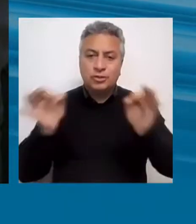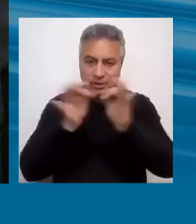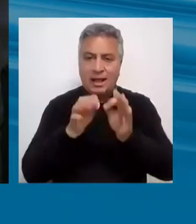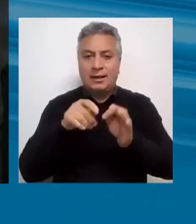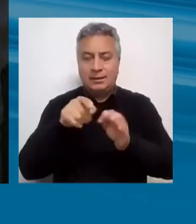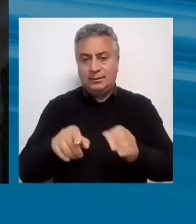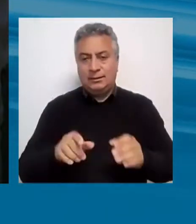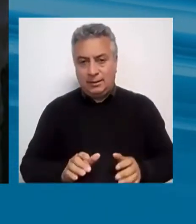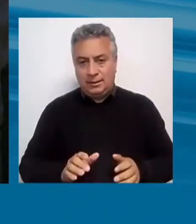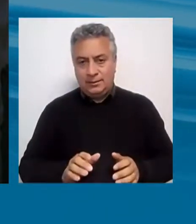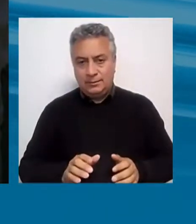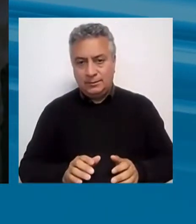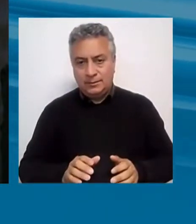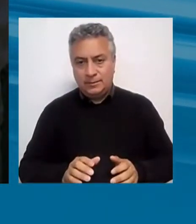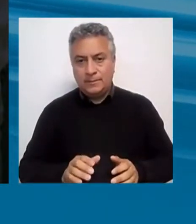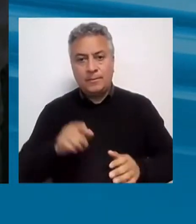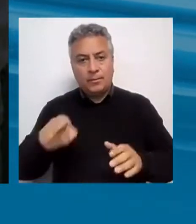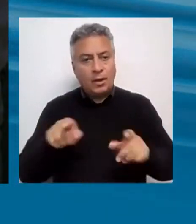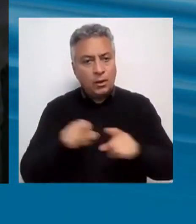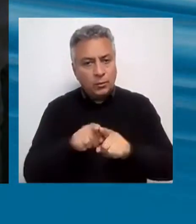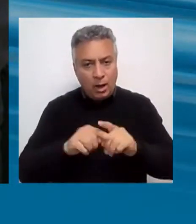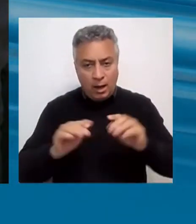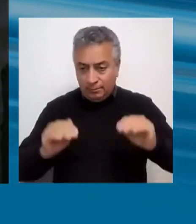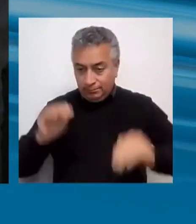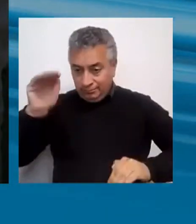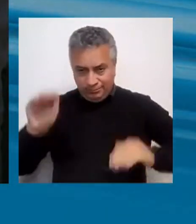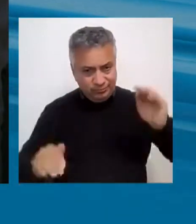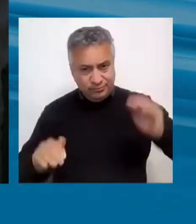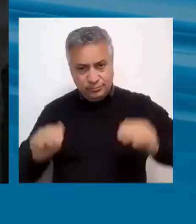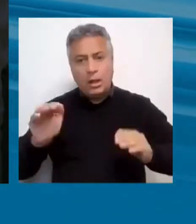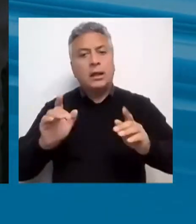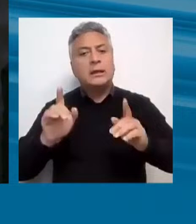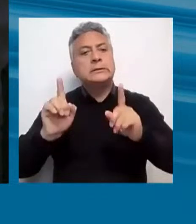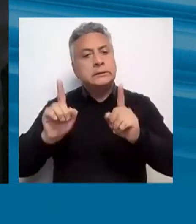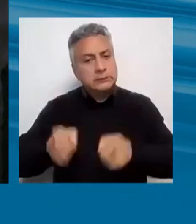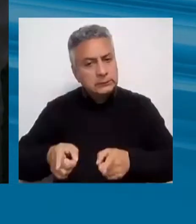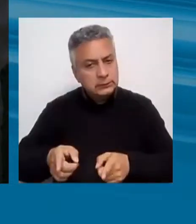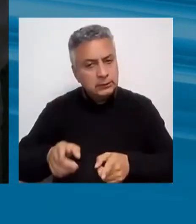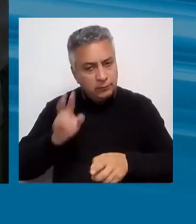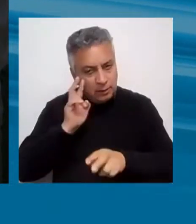reduce inequalities. And inequalities